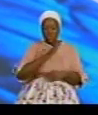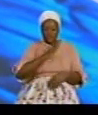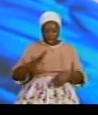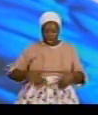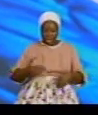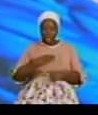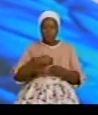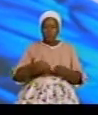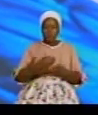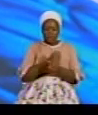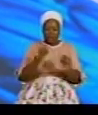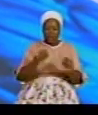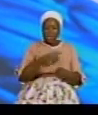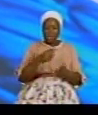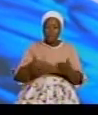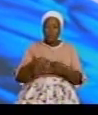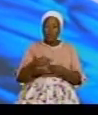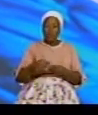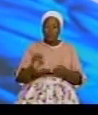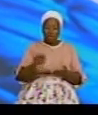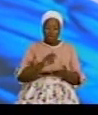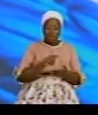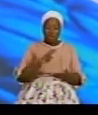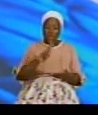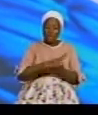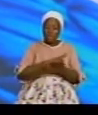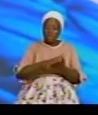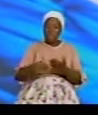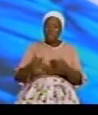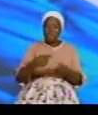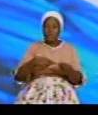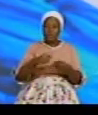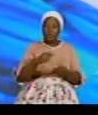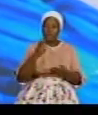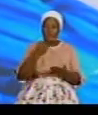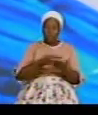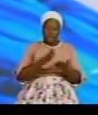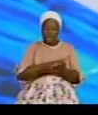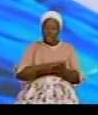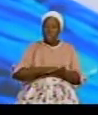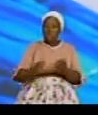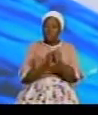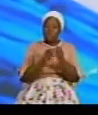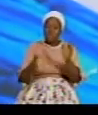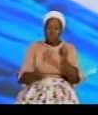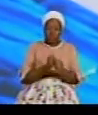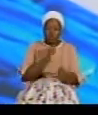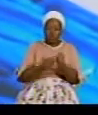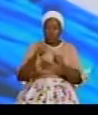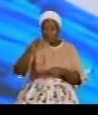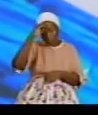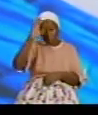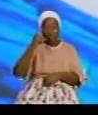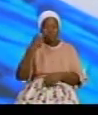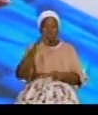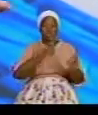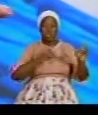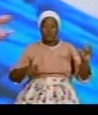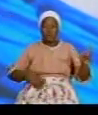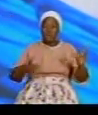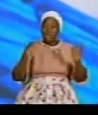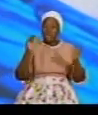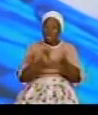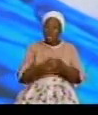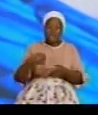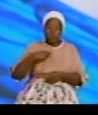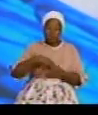about righteousness, about holiness, without which no man shall see the Lord, that we read